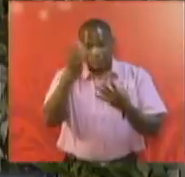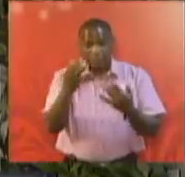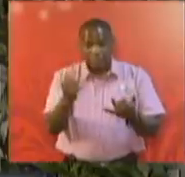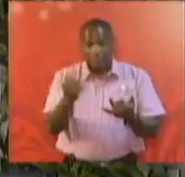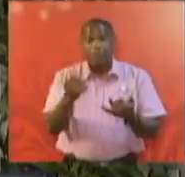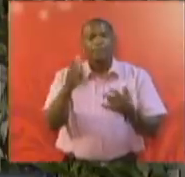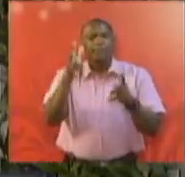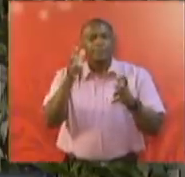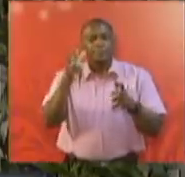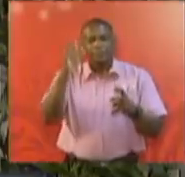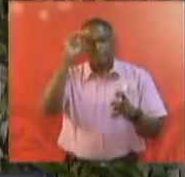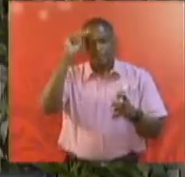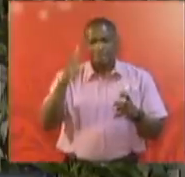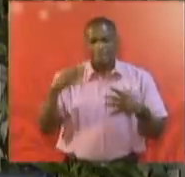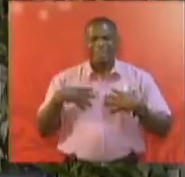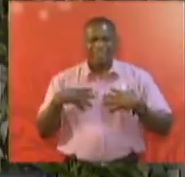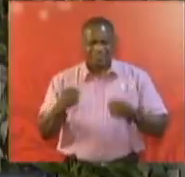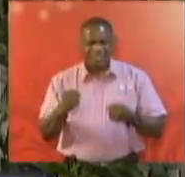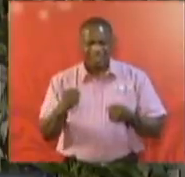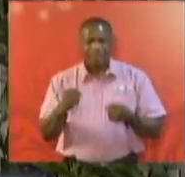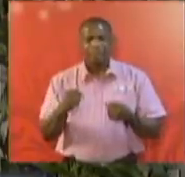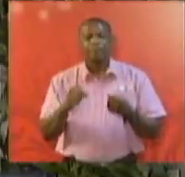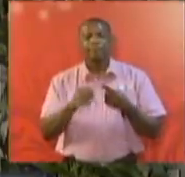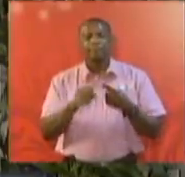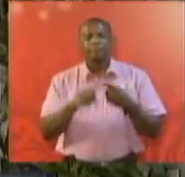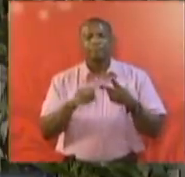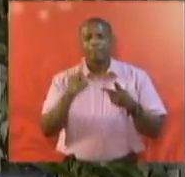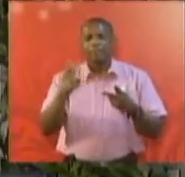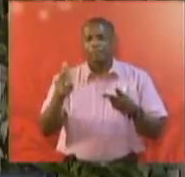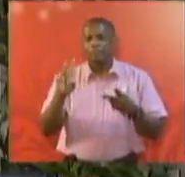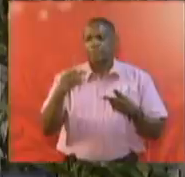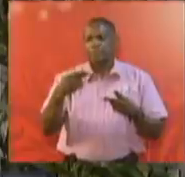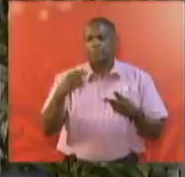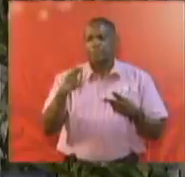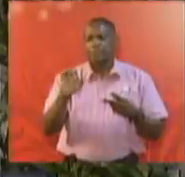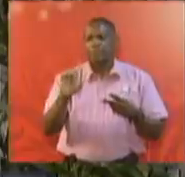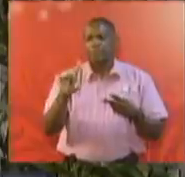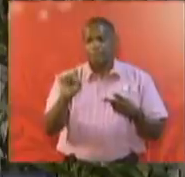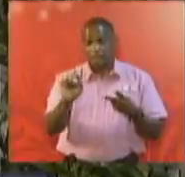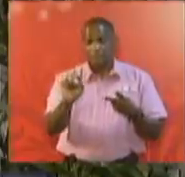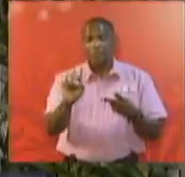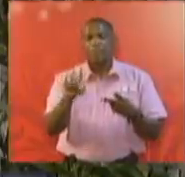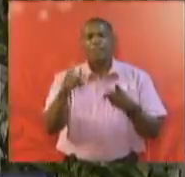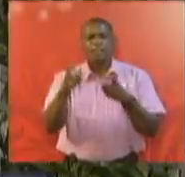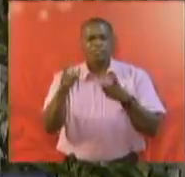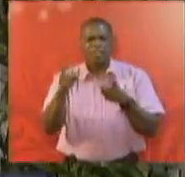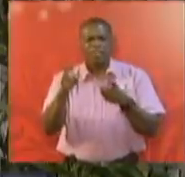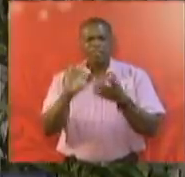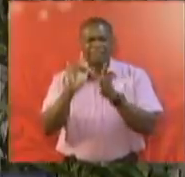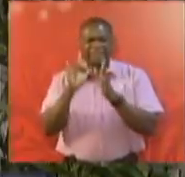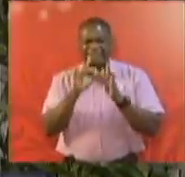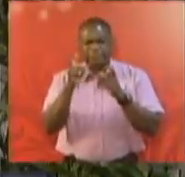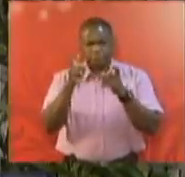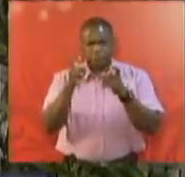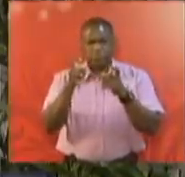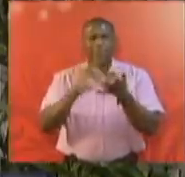Deyalsingh, Minister of Health, Dr. Avery Hines, Technical Director of the Epidemiology Division at the Ministry of Health,